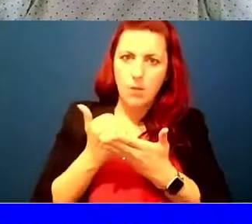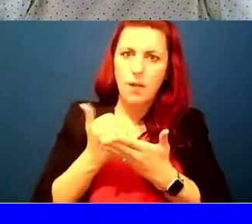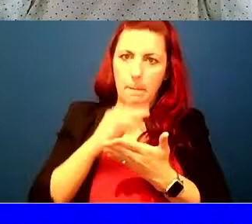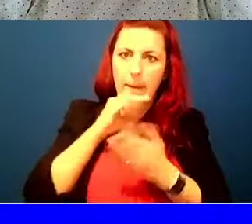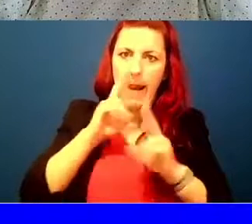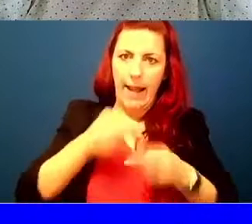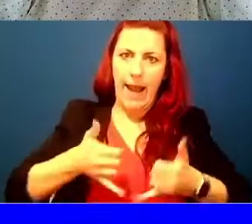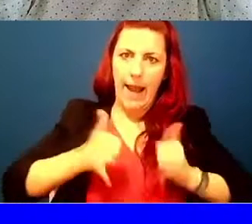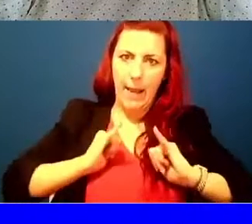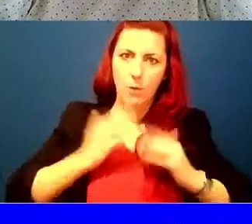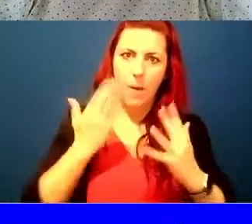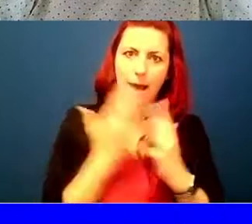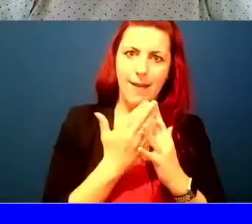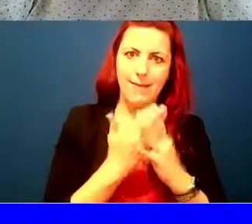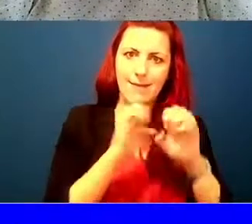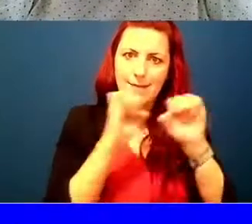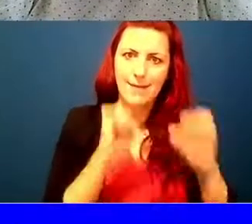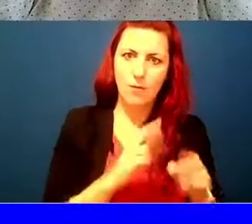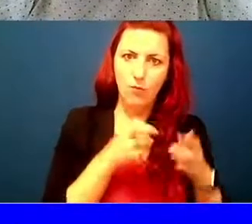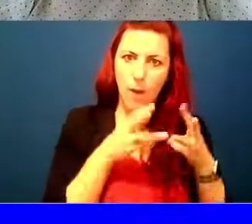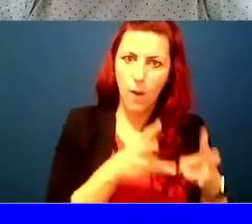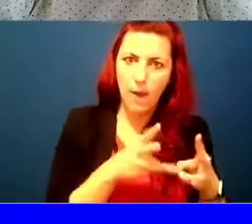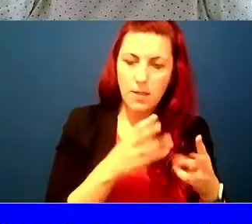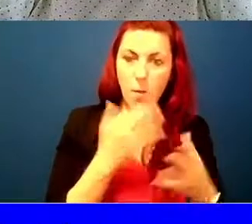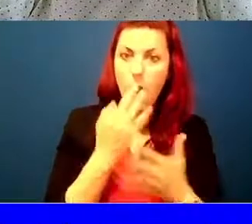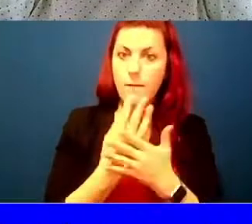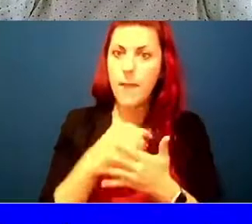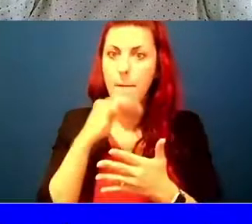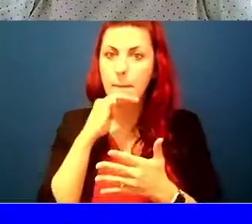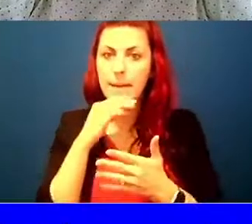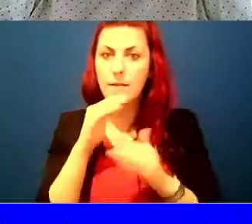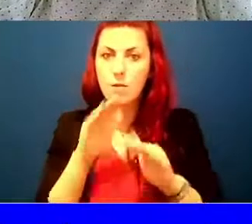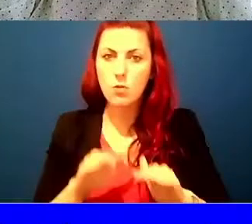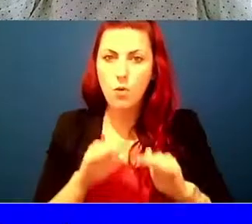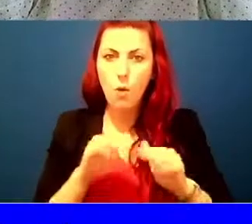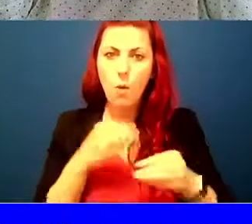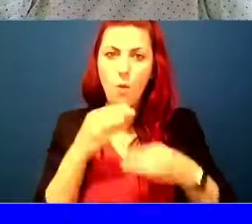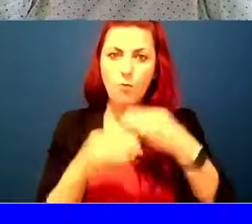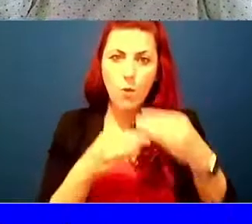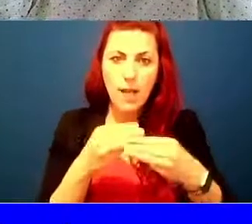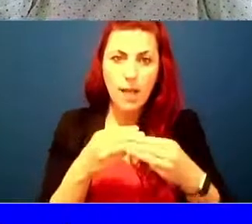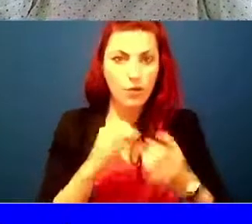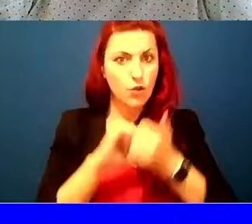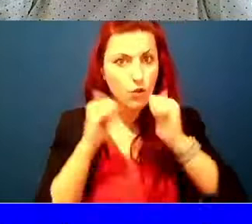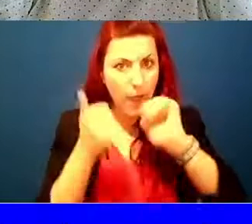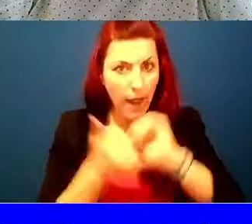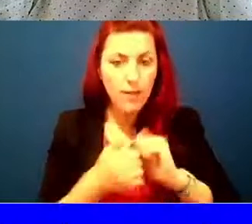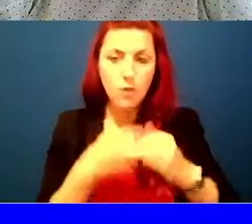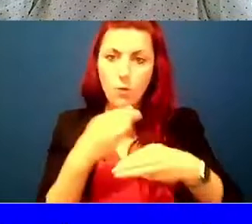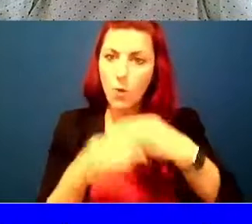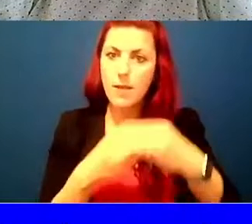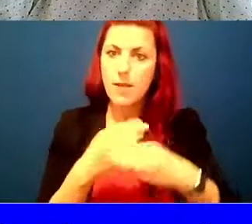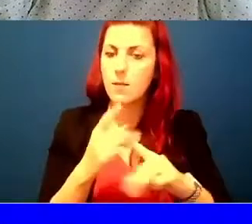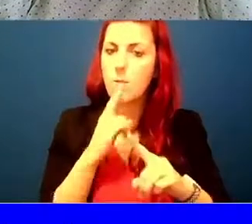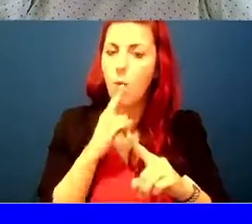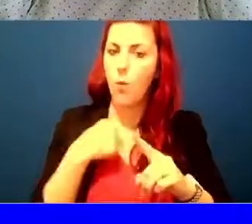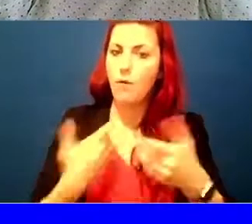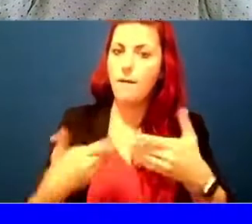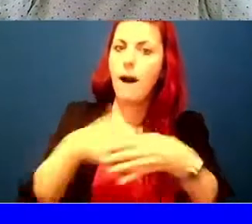And that means that can often slow down a process or change how a process functions. So we are involved in